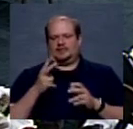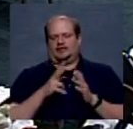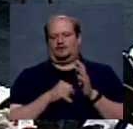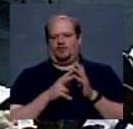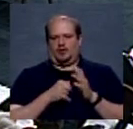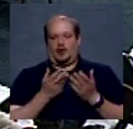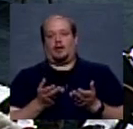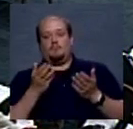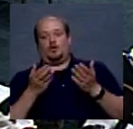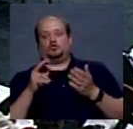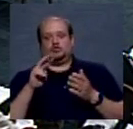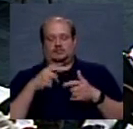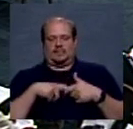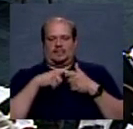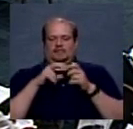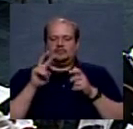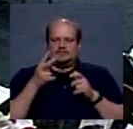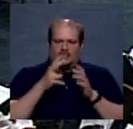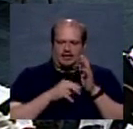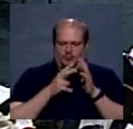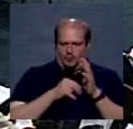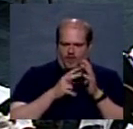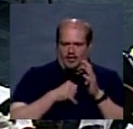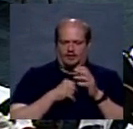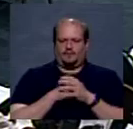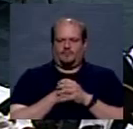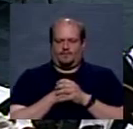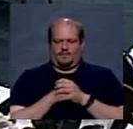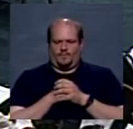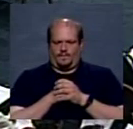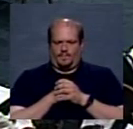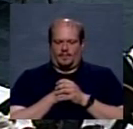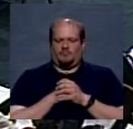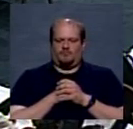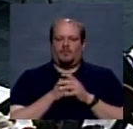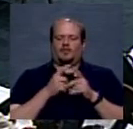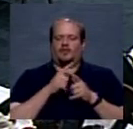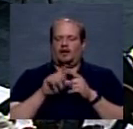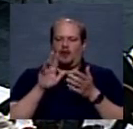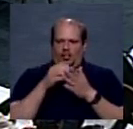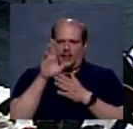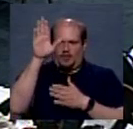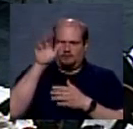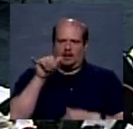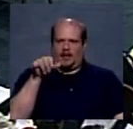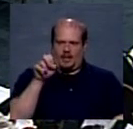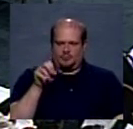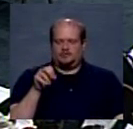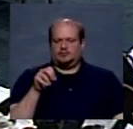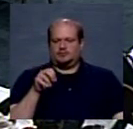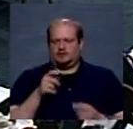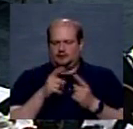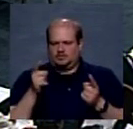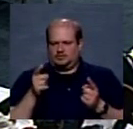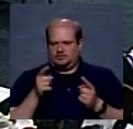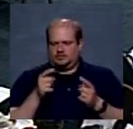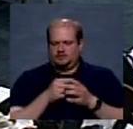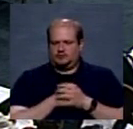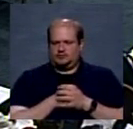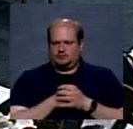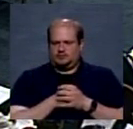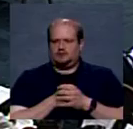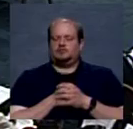There's a motion and a second to suspend the rules and place this ordinance on second reading. All in favor indicate by saying aye. Aye. Opposed, say nay. Second